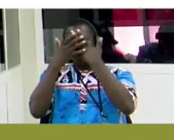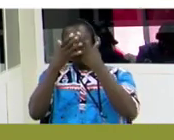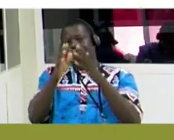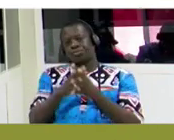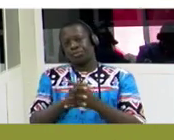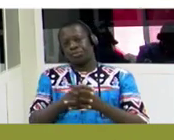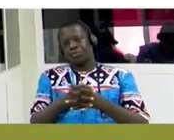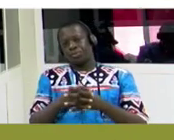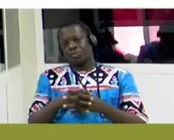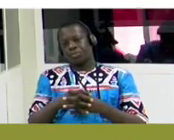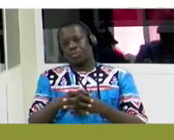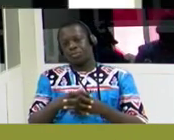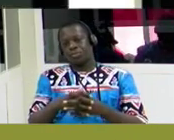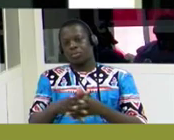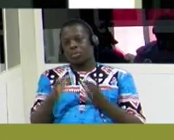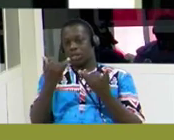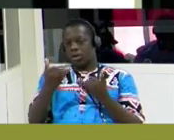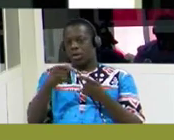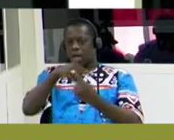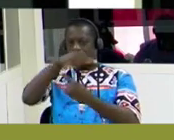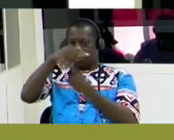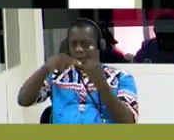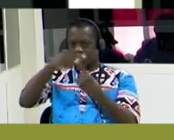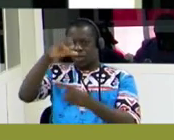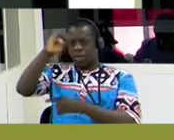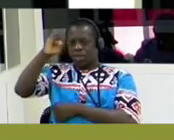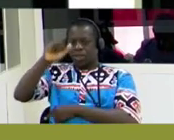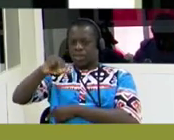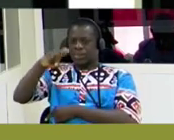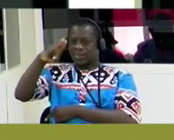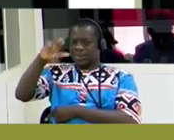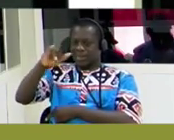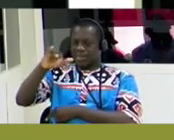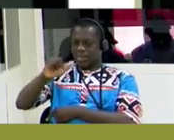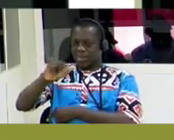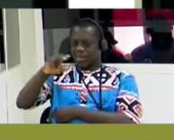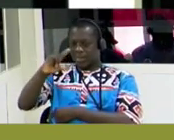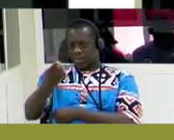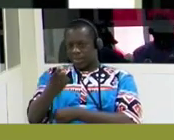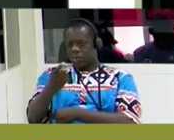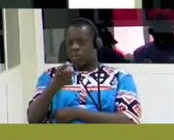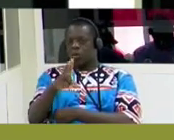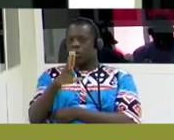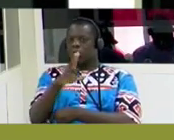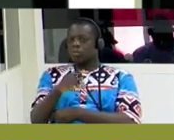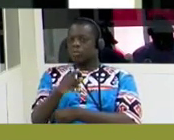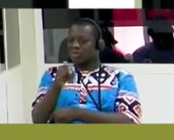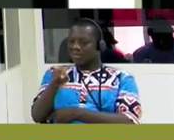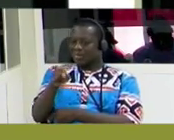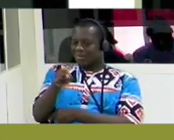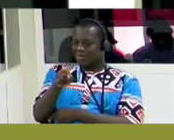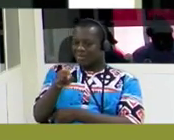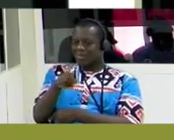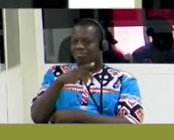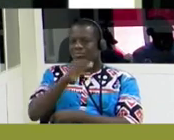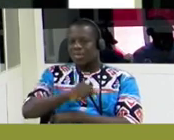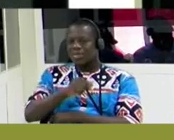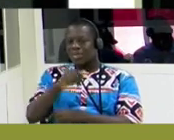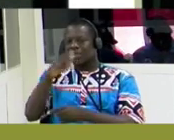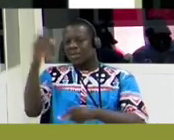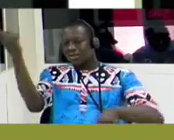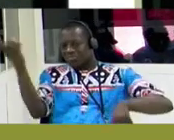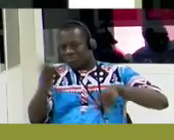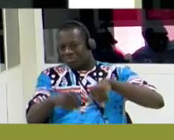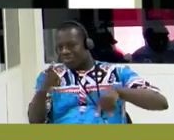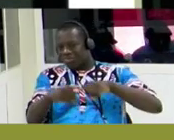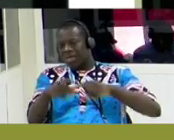So with regards to Sanyang, who else but, was he in fact beaten and kicked like